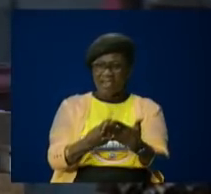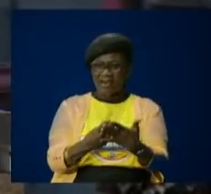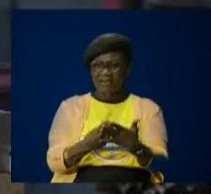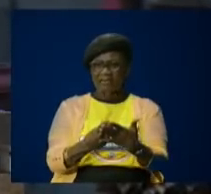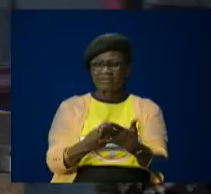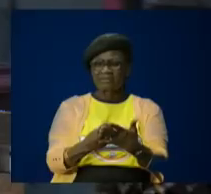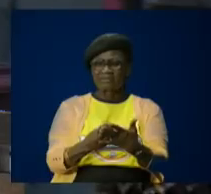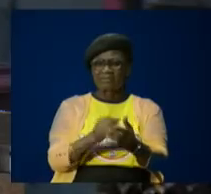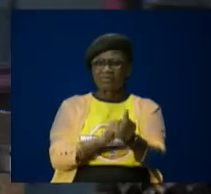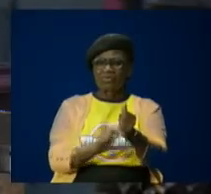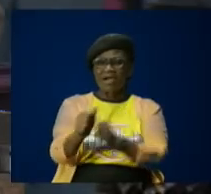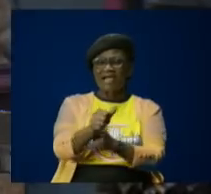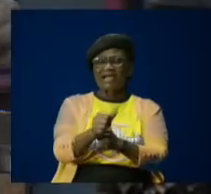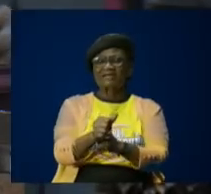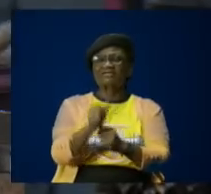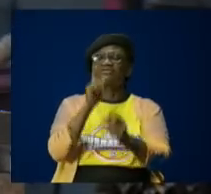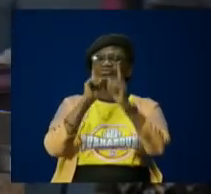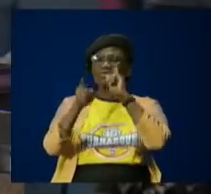Go ahead, talk to God.